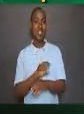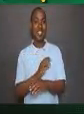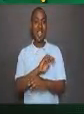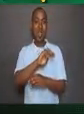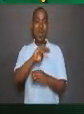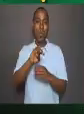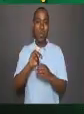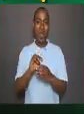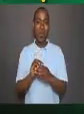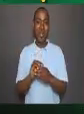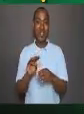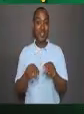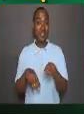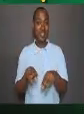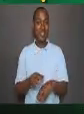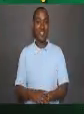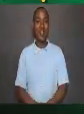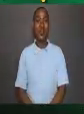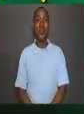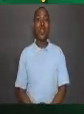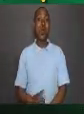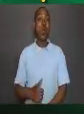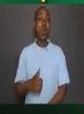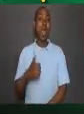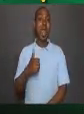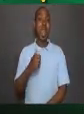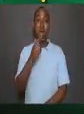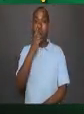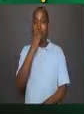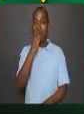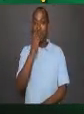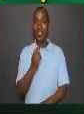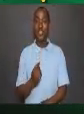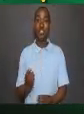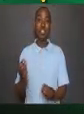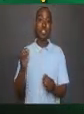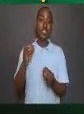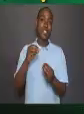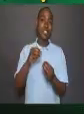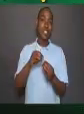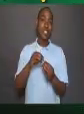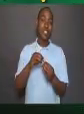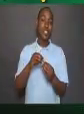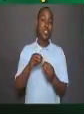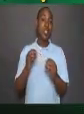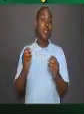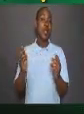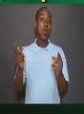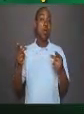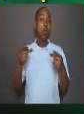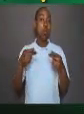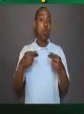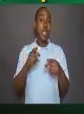membrane, the most common adaptation is an increase of the surface area of